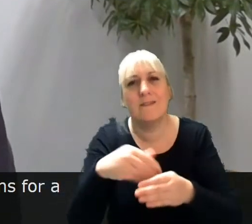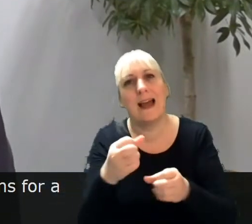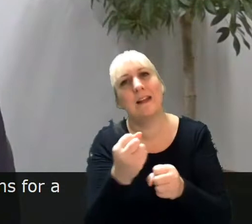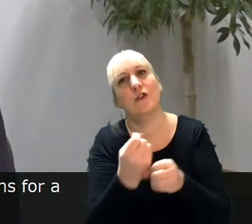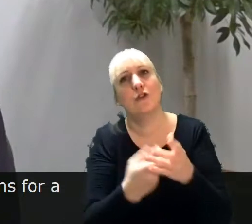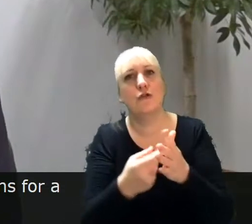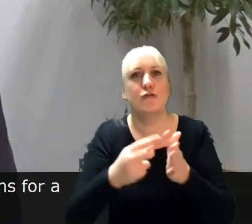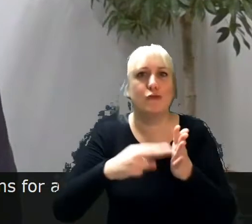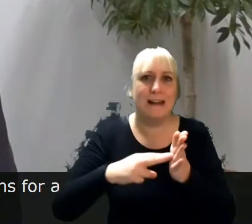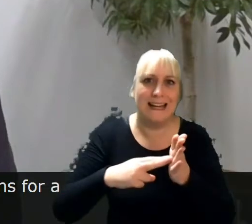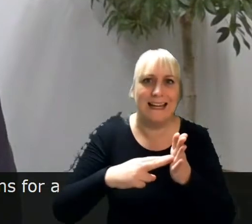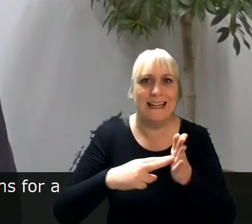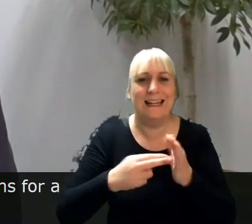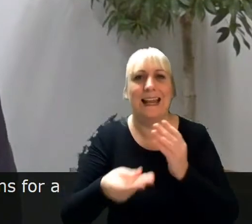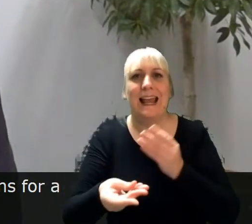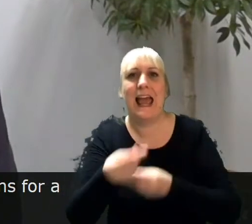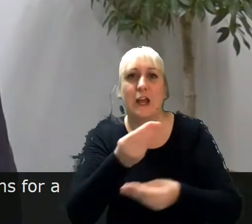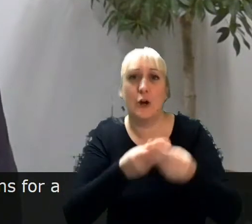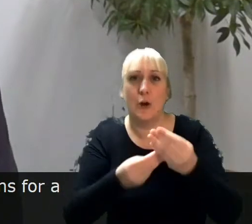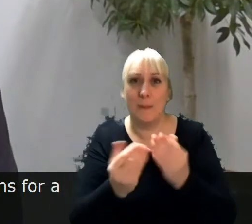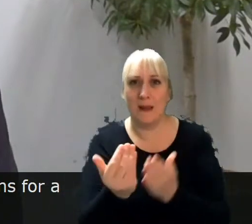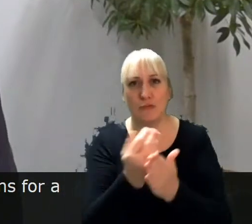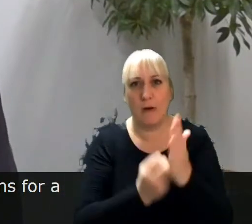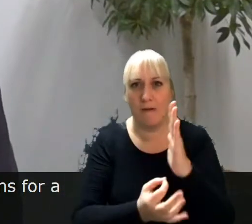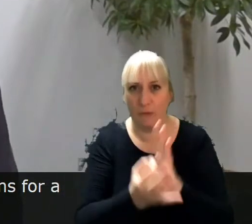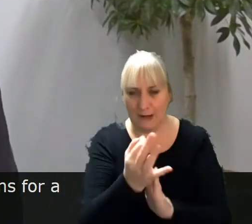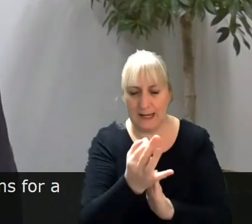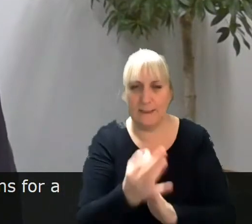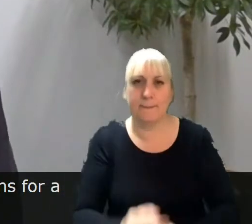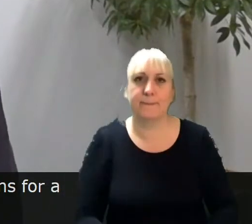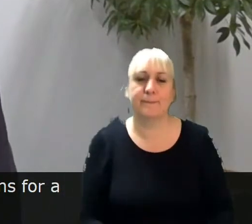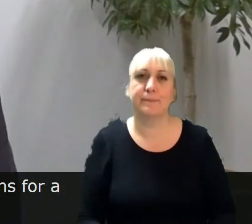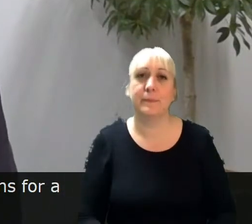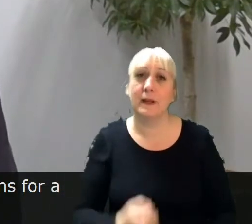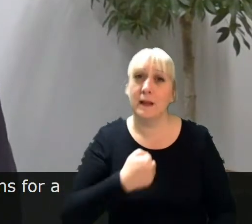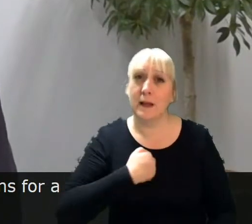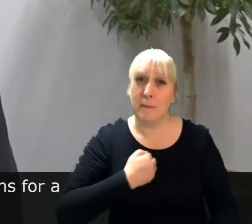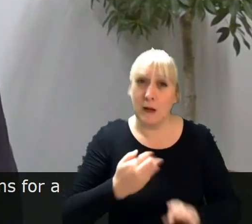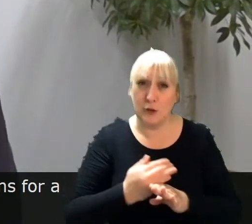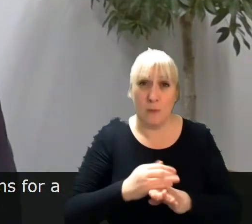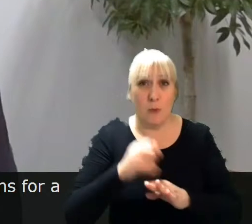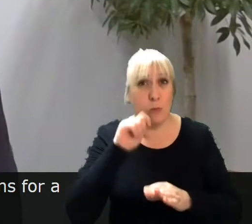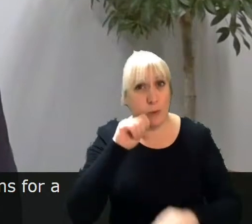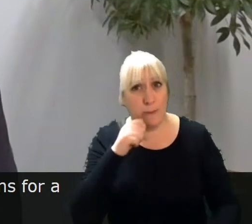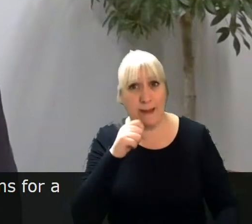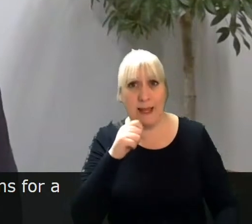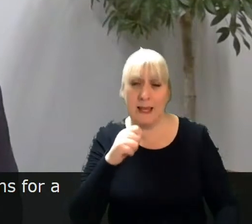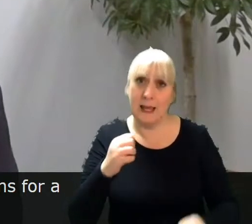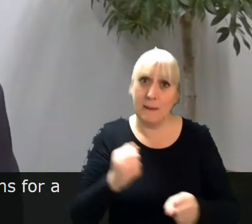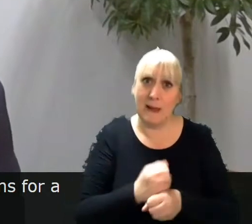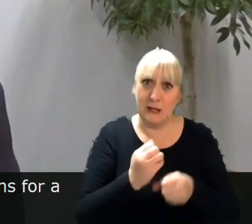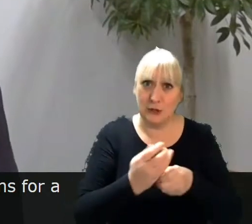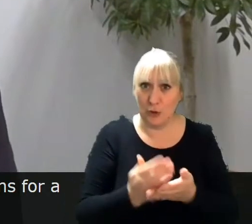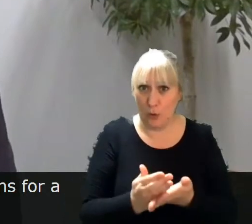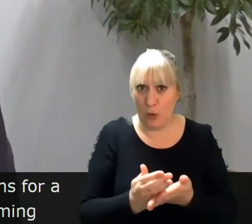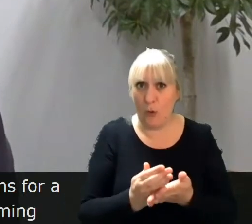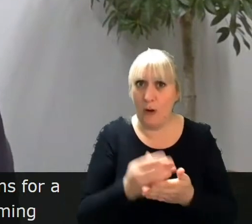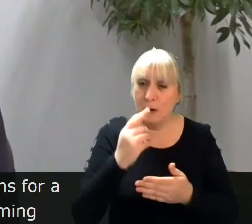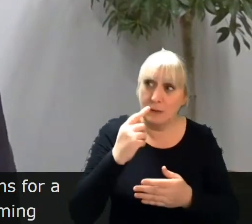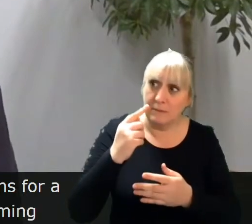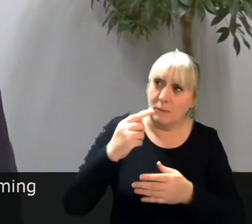Another big part of my job in the coming months will be standing up for Londoners against yet more government